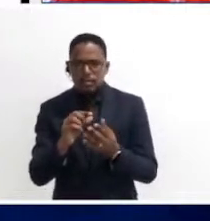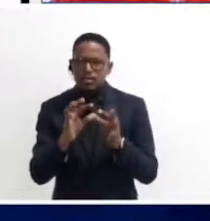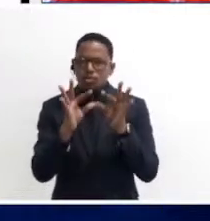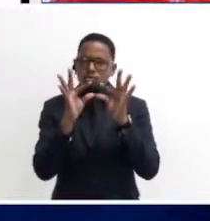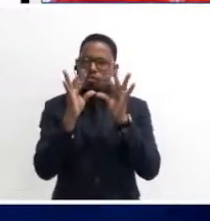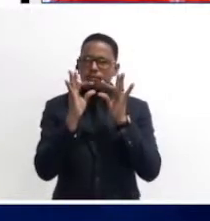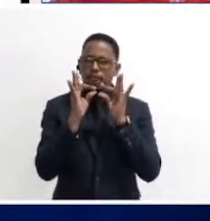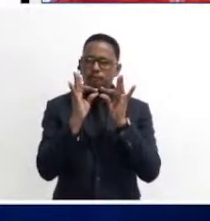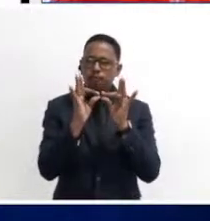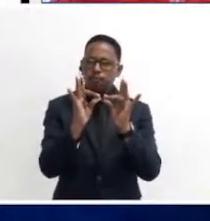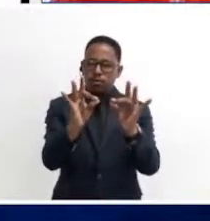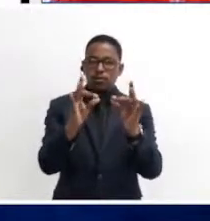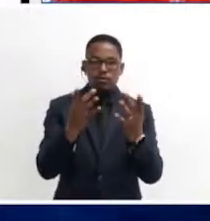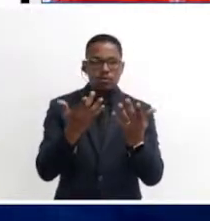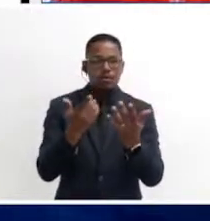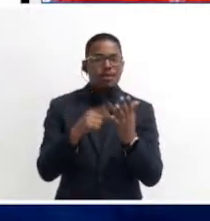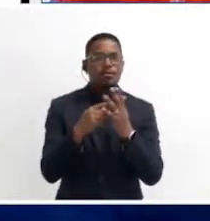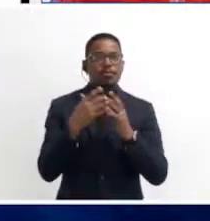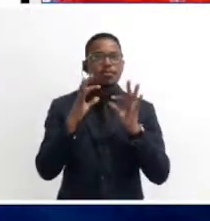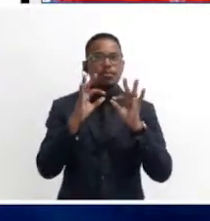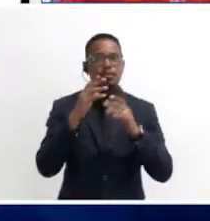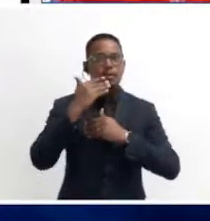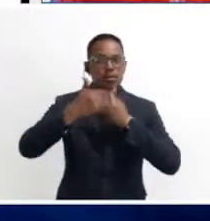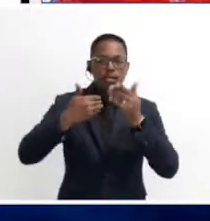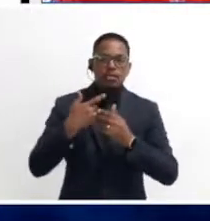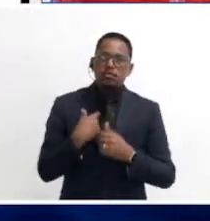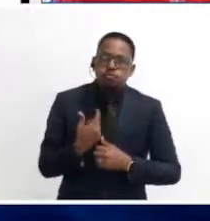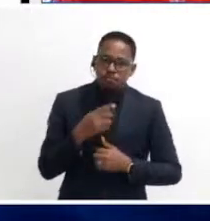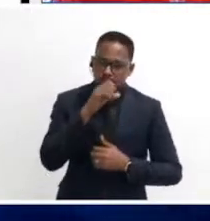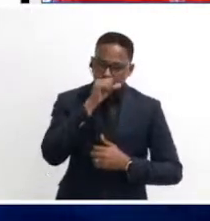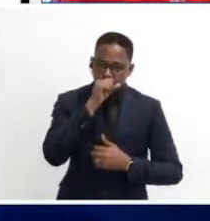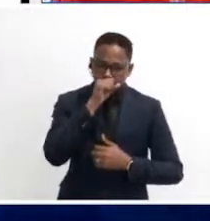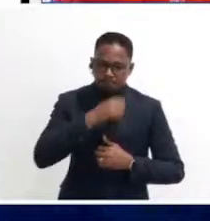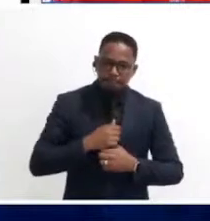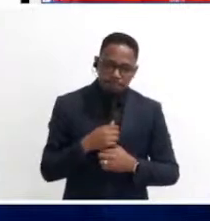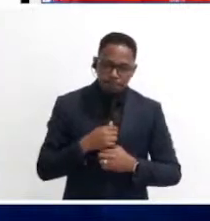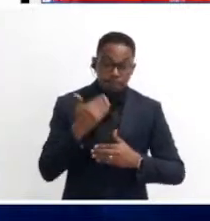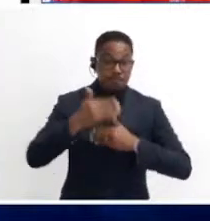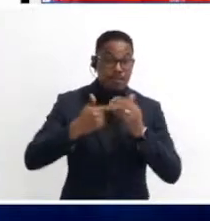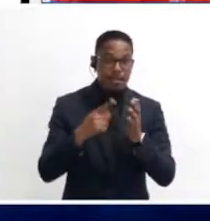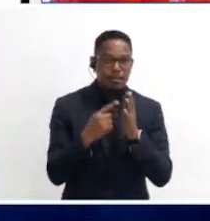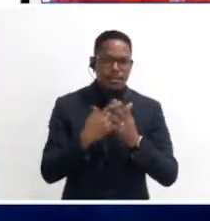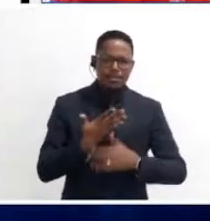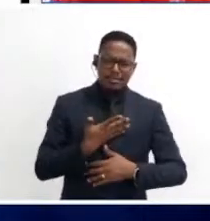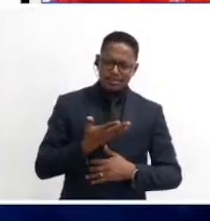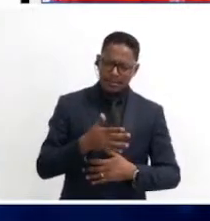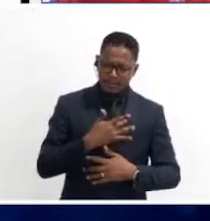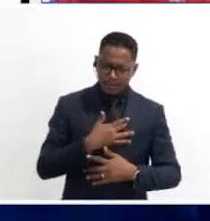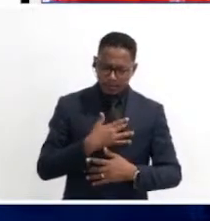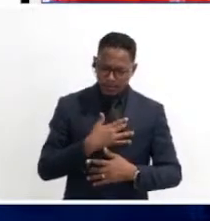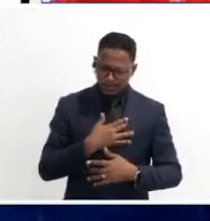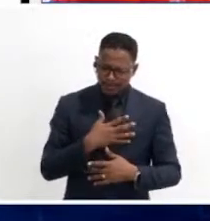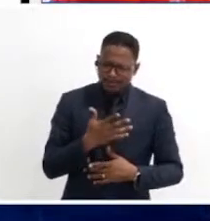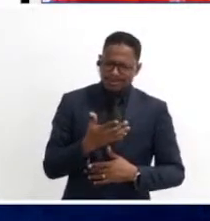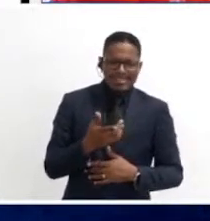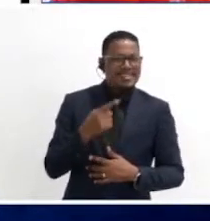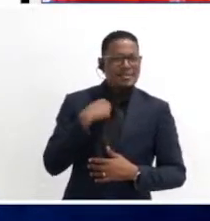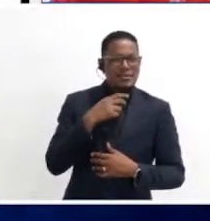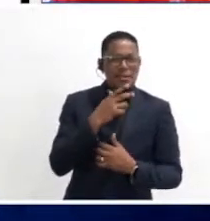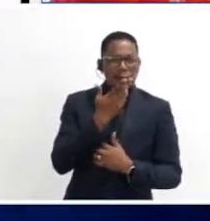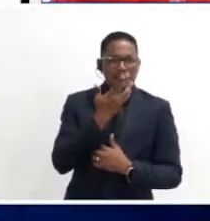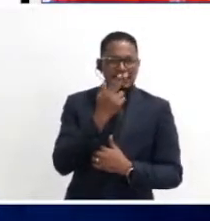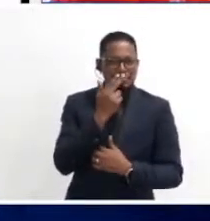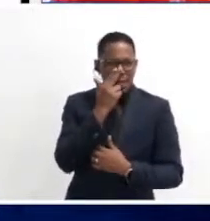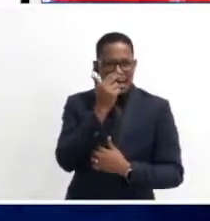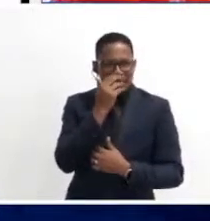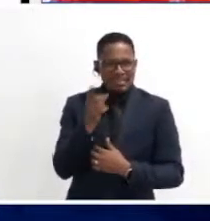funny because it seems kind of a very basic technology. You're essentially grinding it with